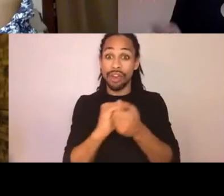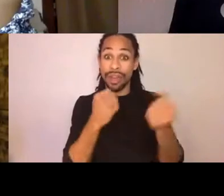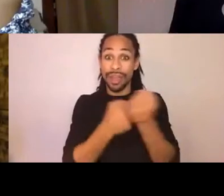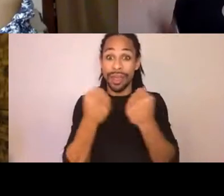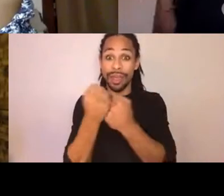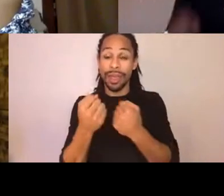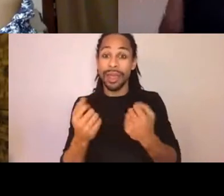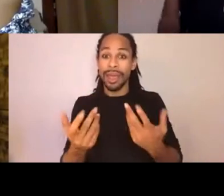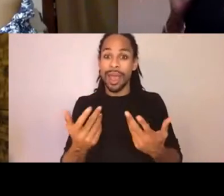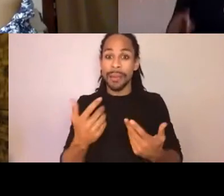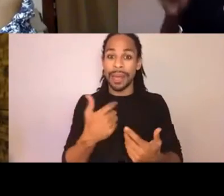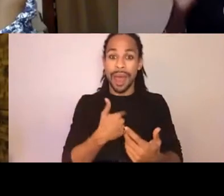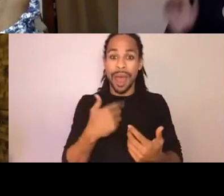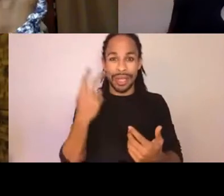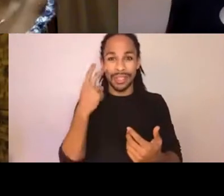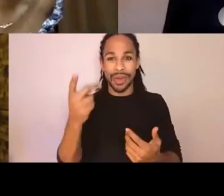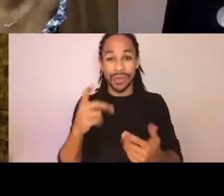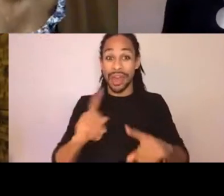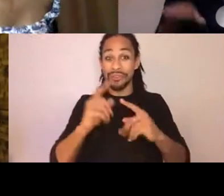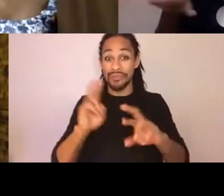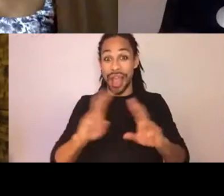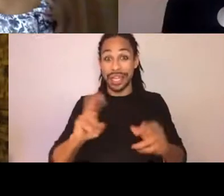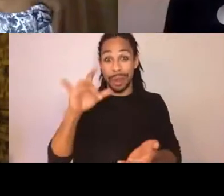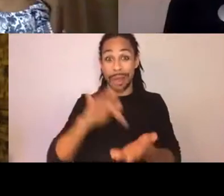but I saw you shut it unmute, so.